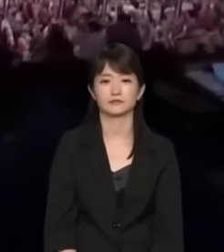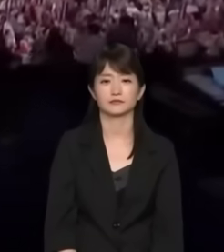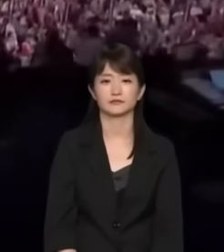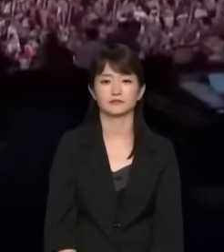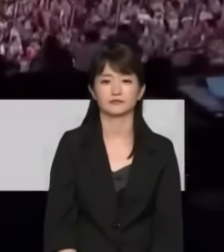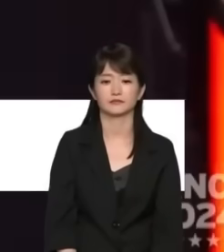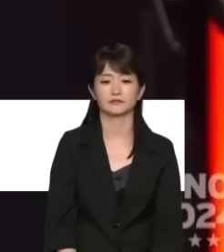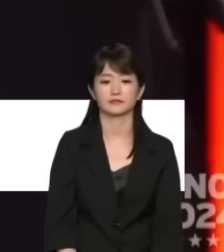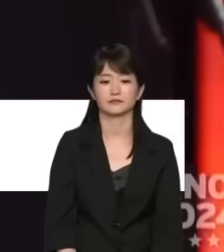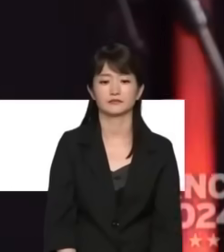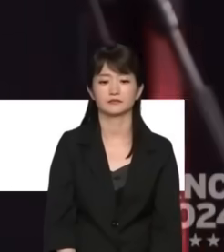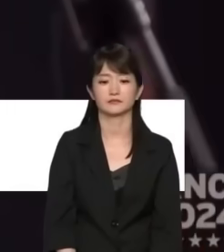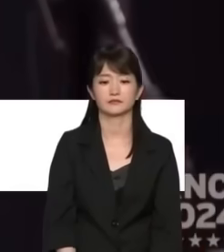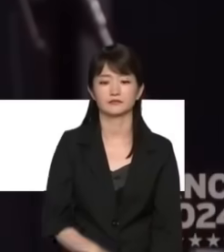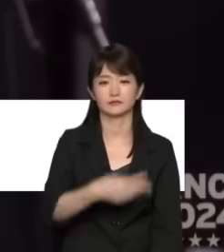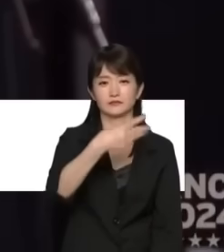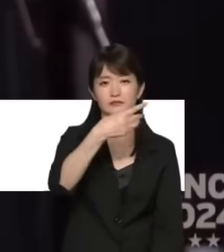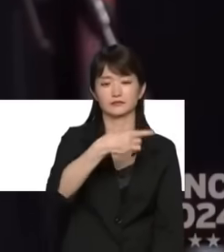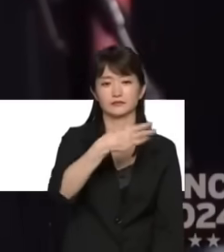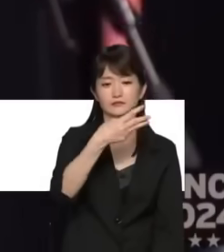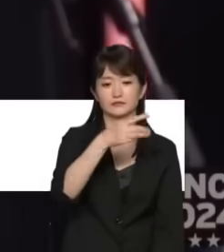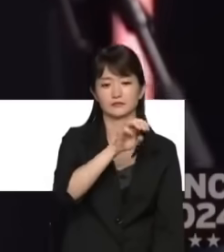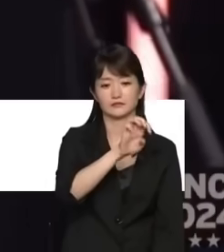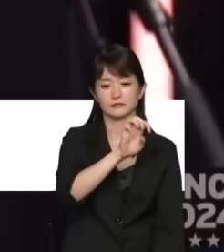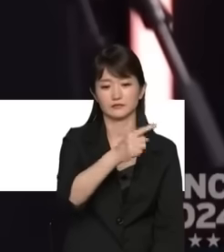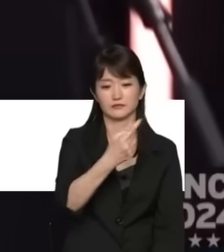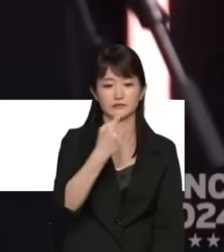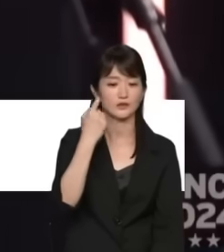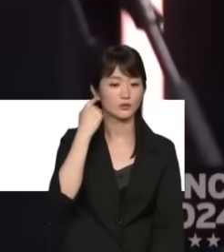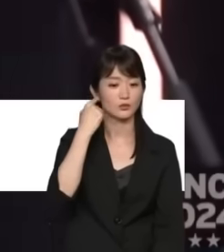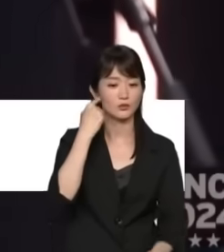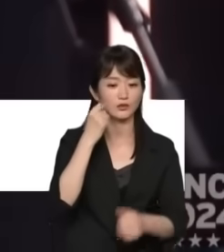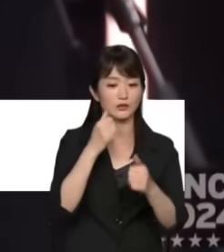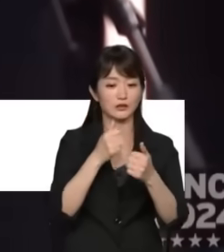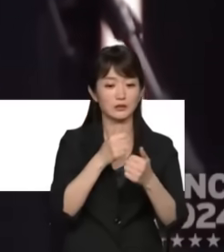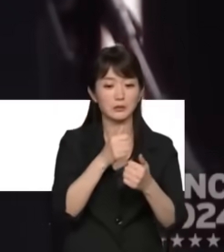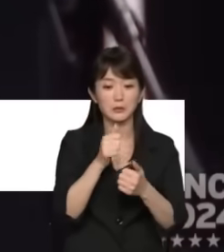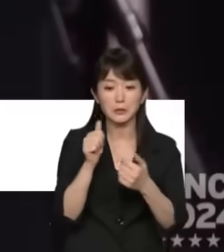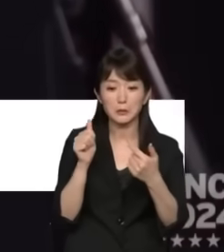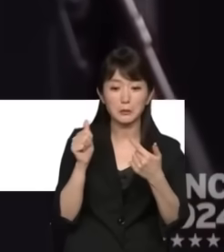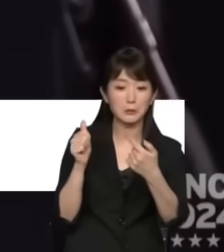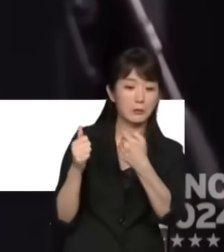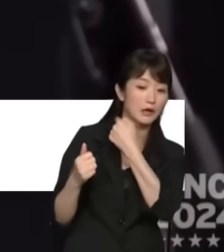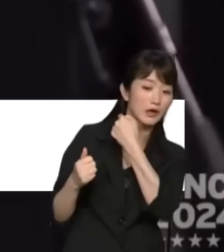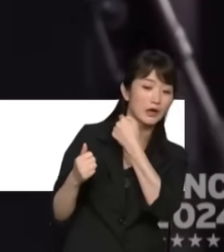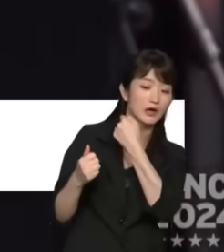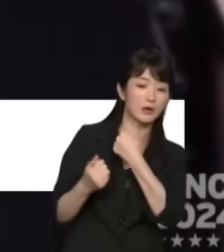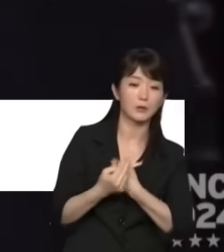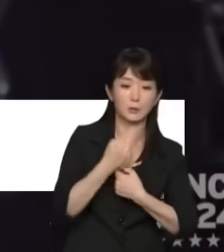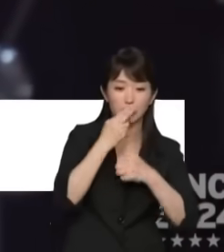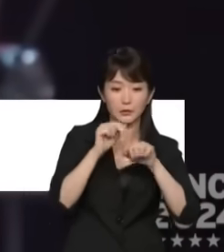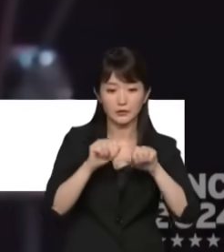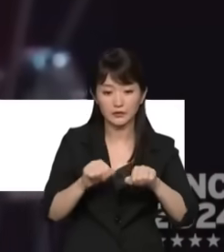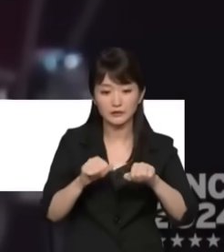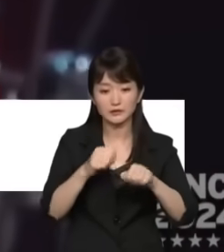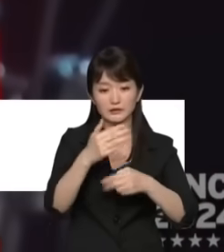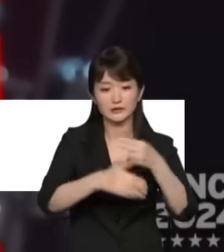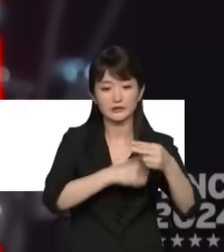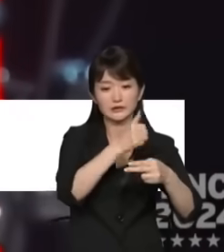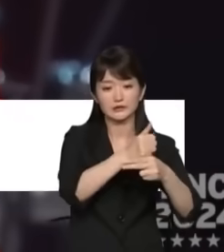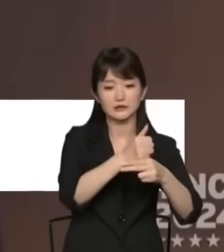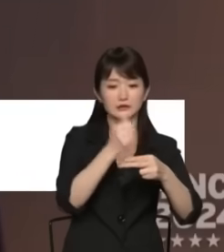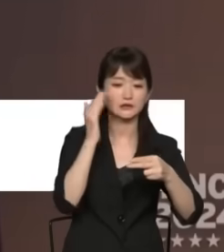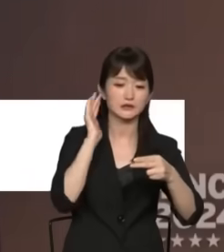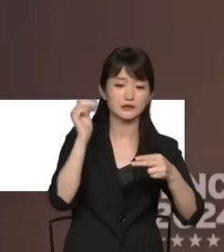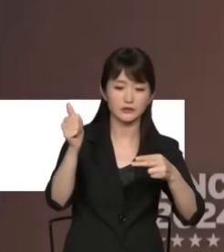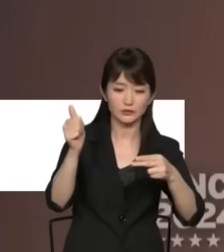because he was sure, as Donald Trump turned his head just slightly, that the bullet missed him just enough to save